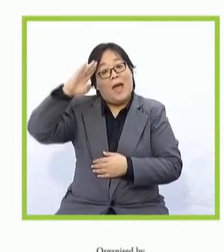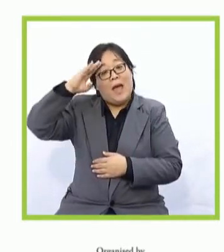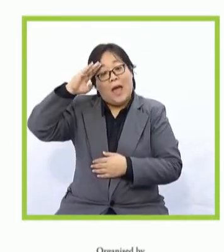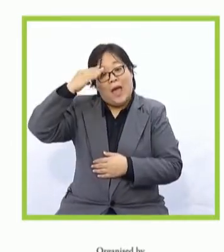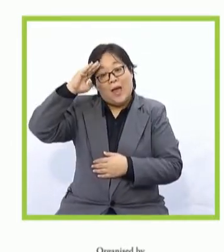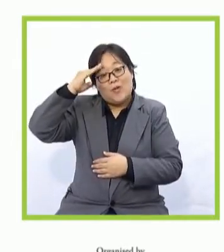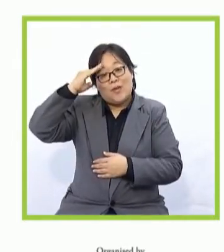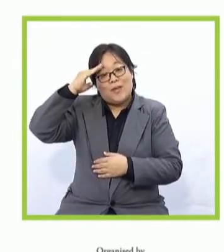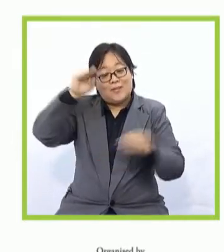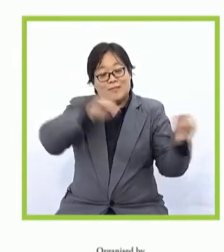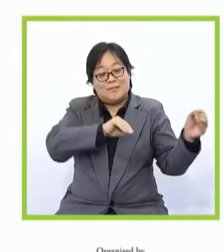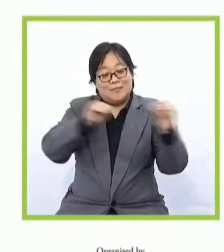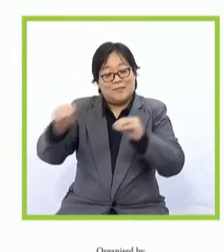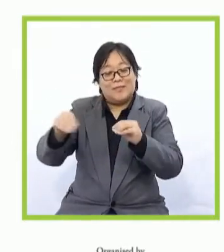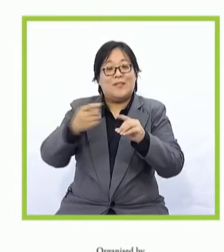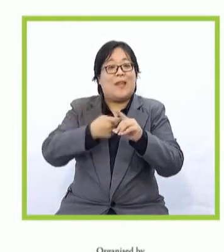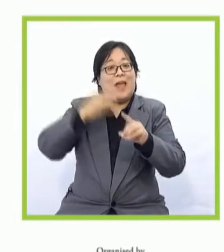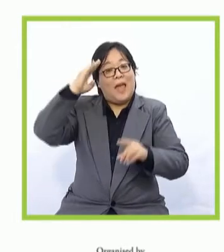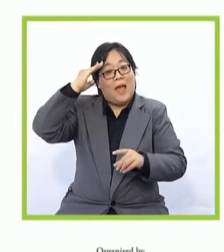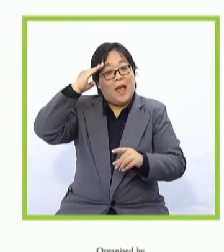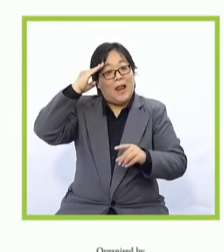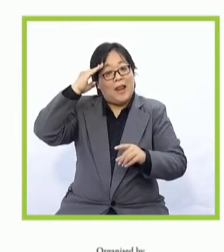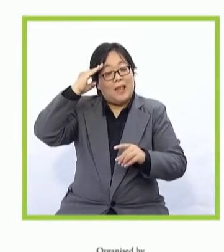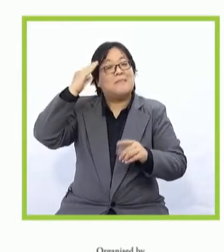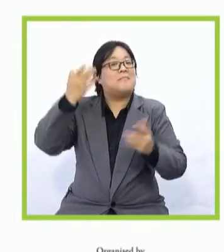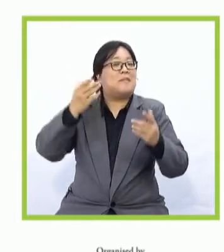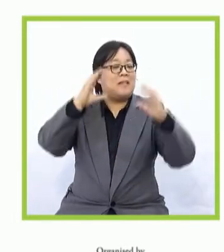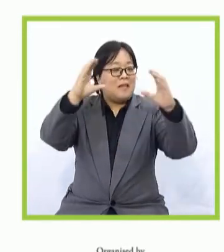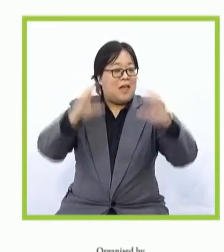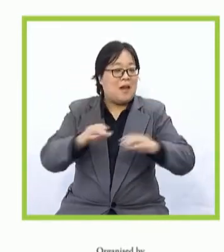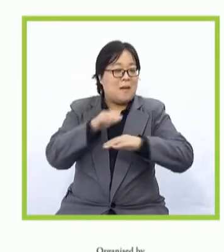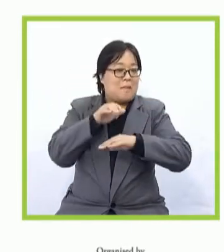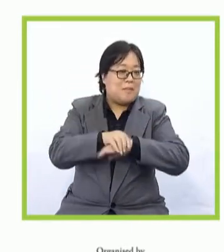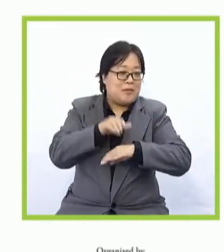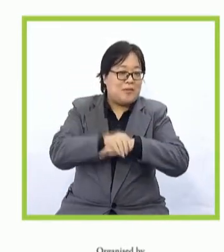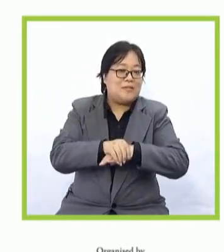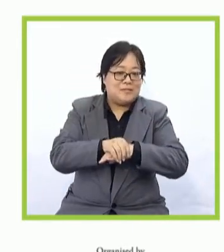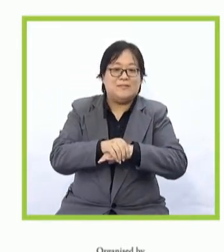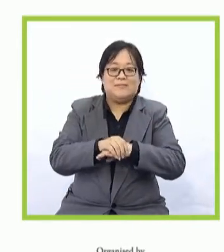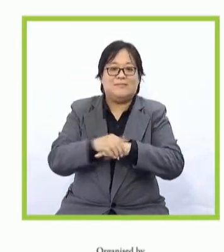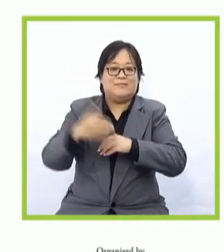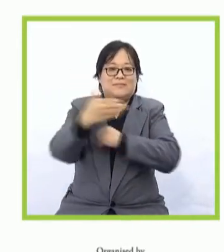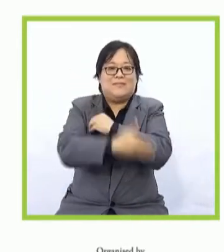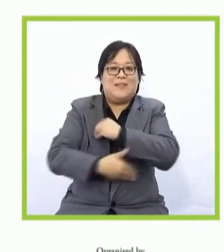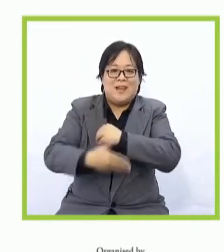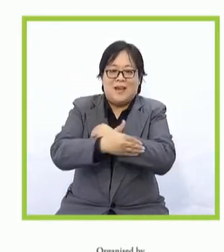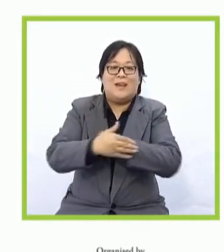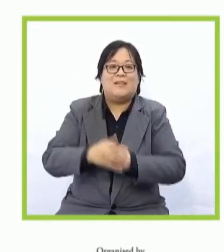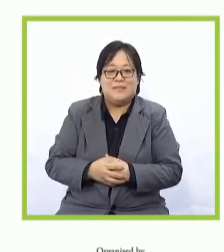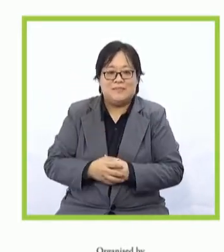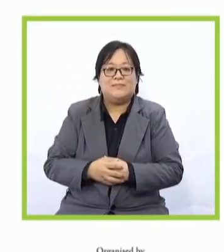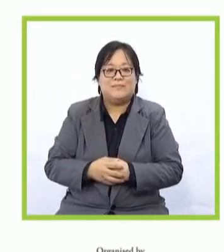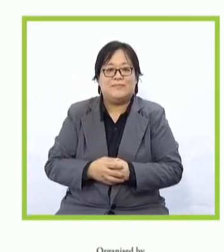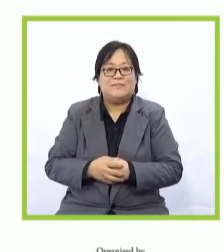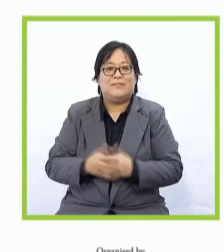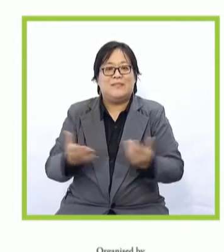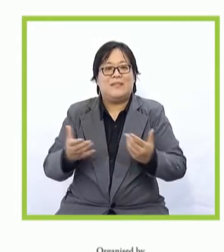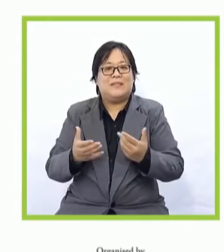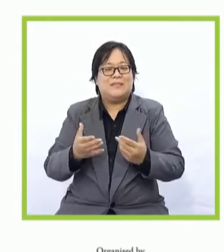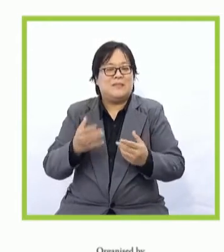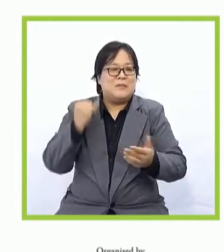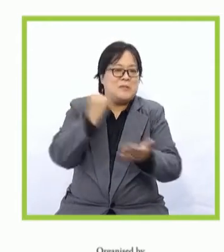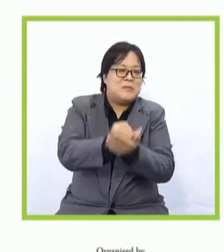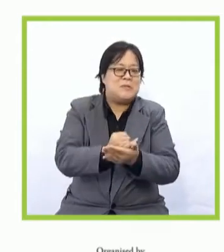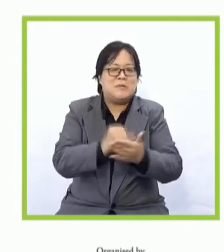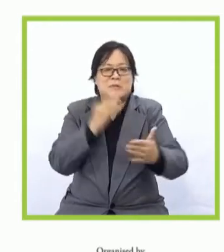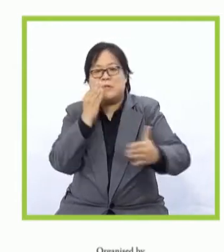who emigrated from Ireland because of the way that the British state kept such tyranny, such cruelty that kept